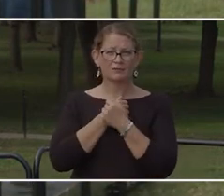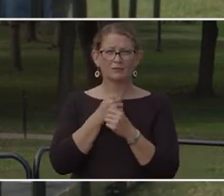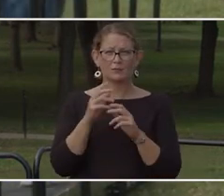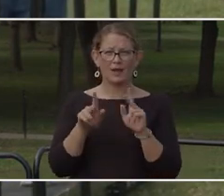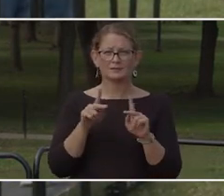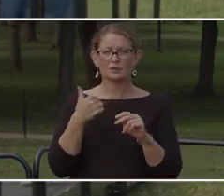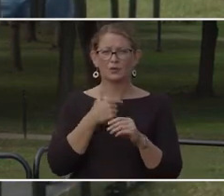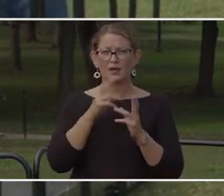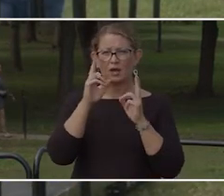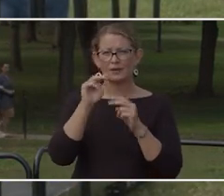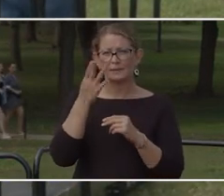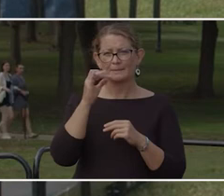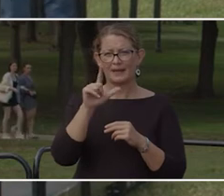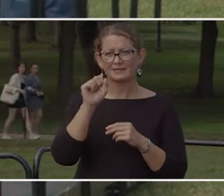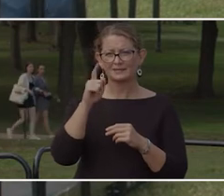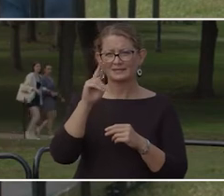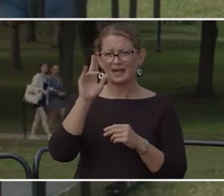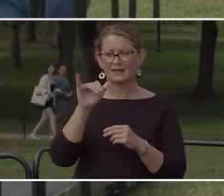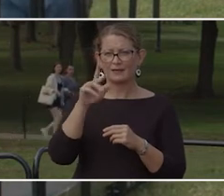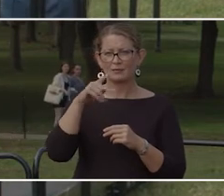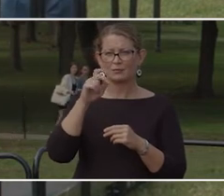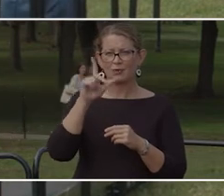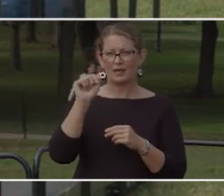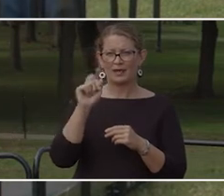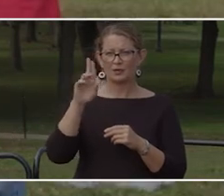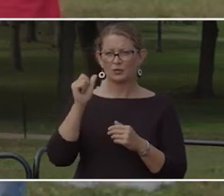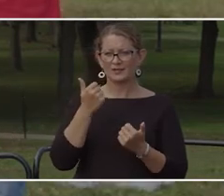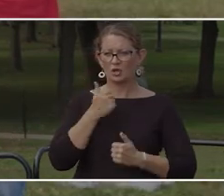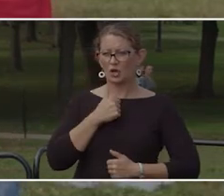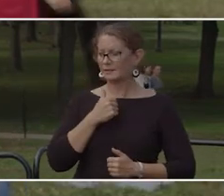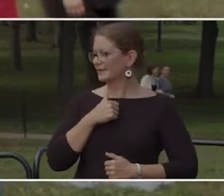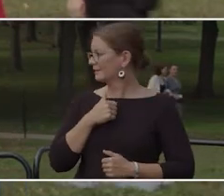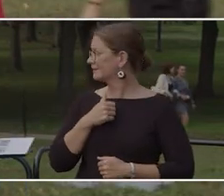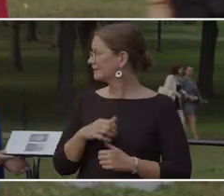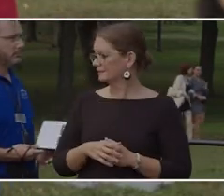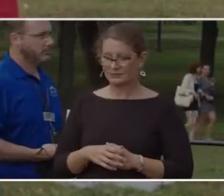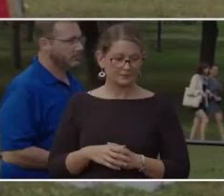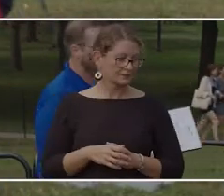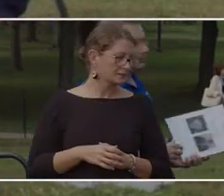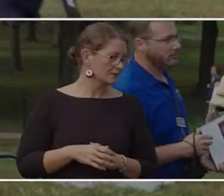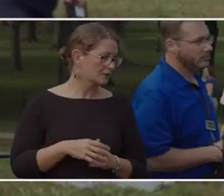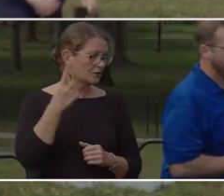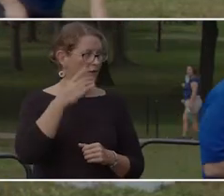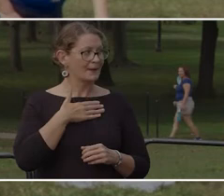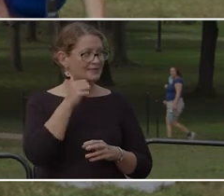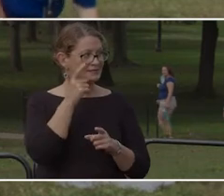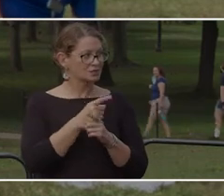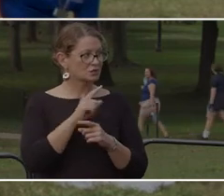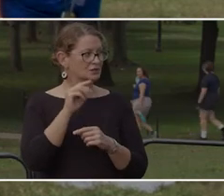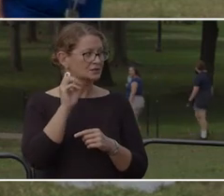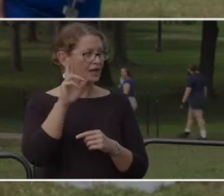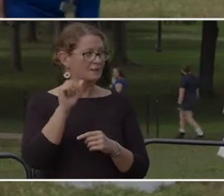honor Michael Stanley Pakula, U.S. Army. On behalf of myself, my sister